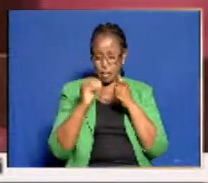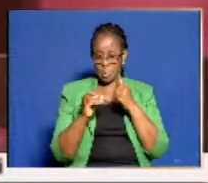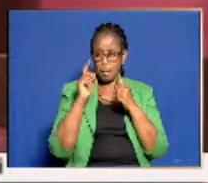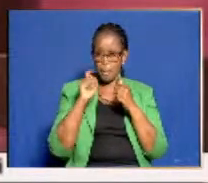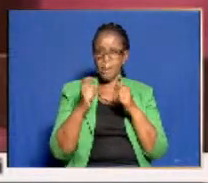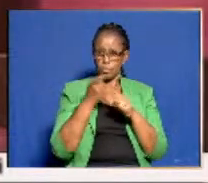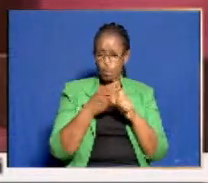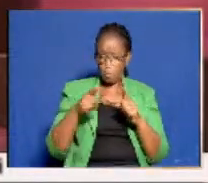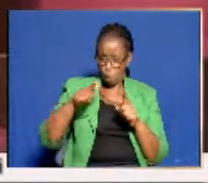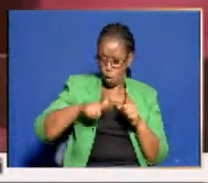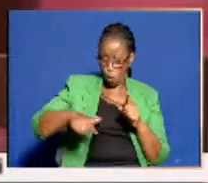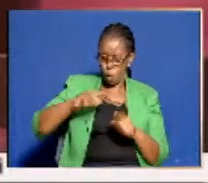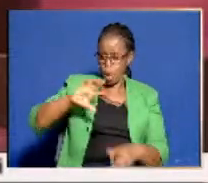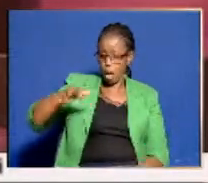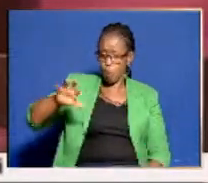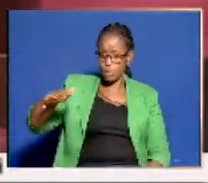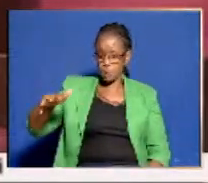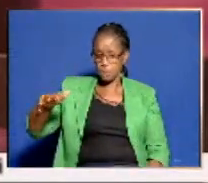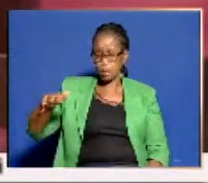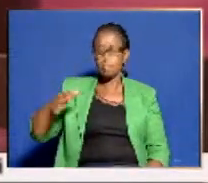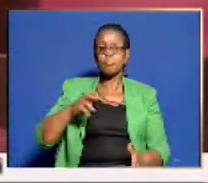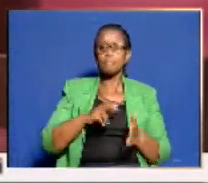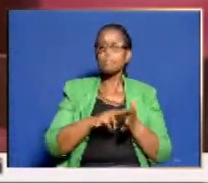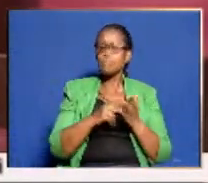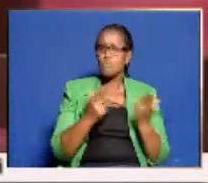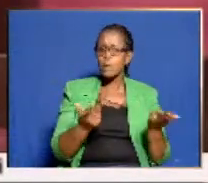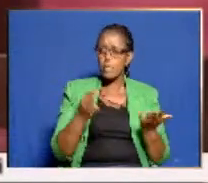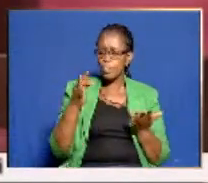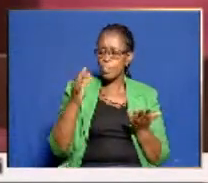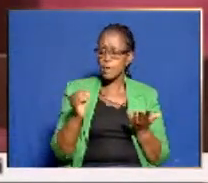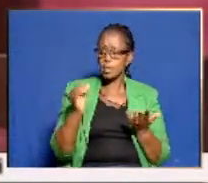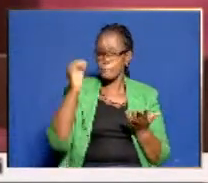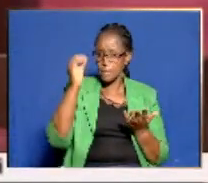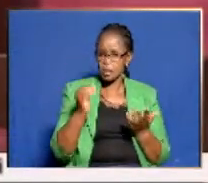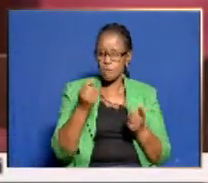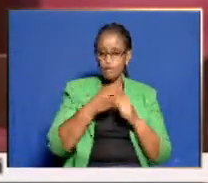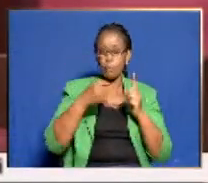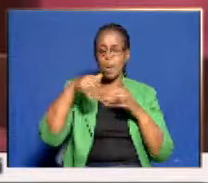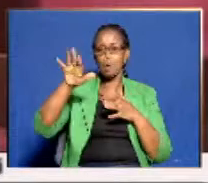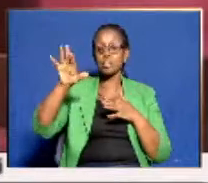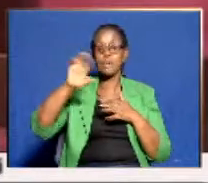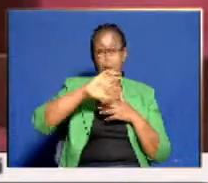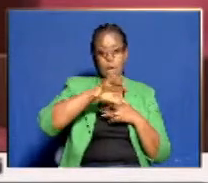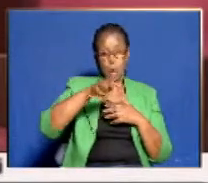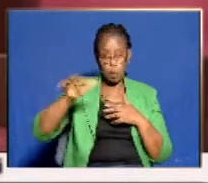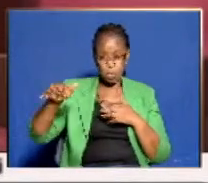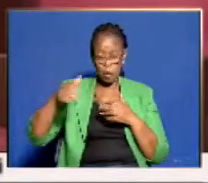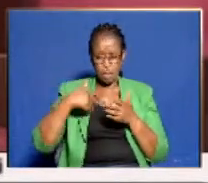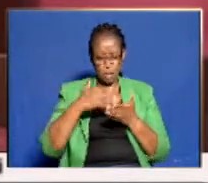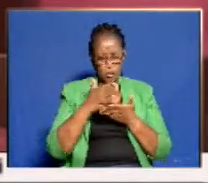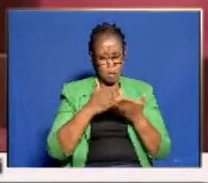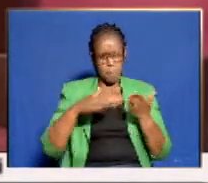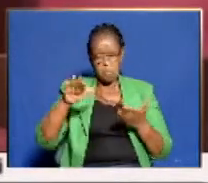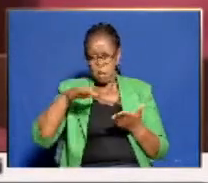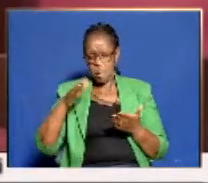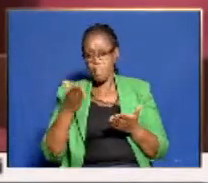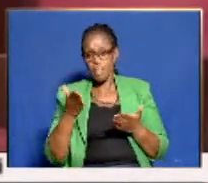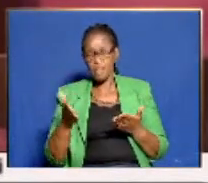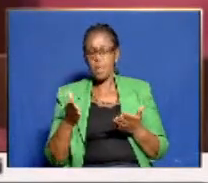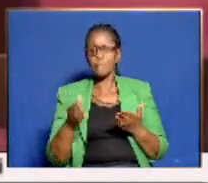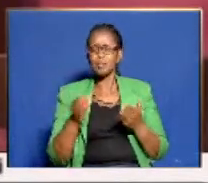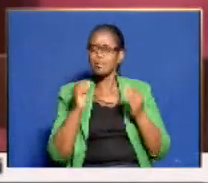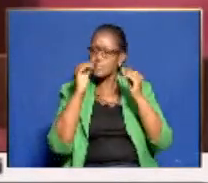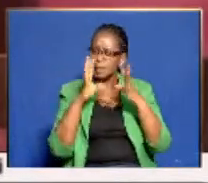from the local county, and therefore then 30% from diaspora or outside the county. Because we have areas, Honorable Speaker, that teachers keep